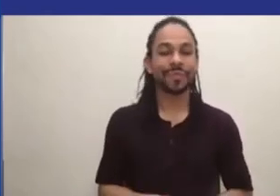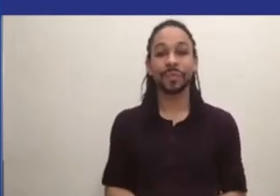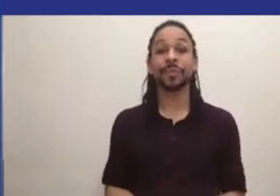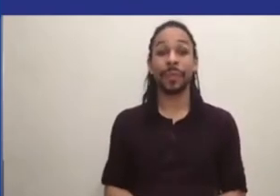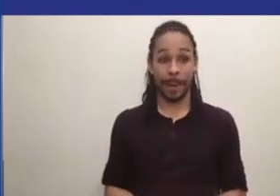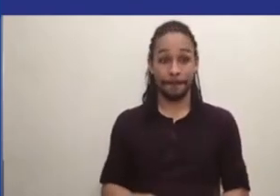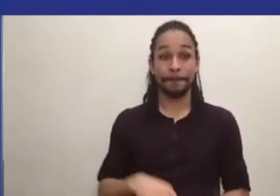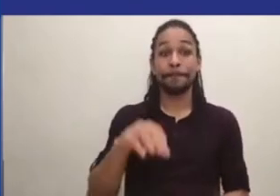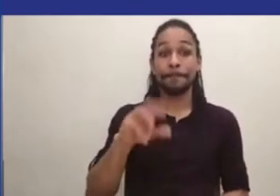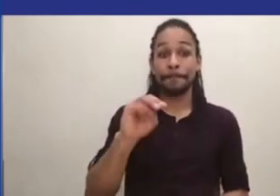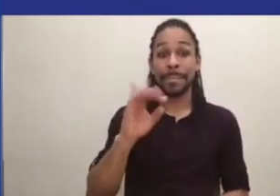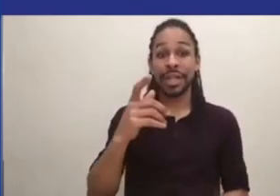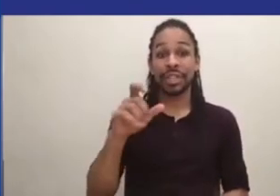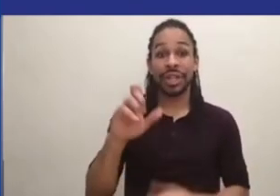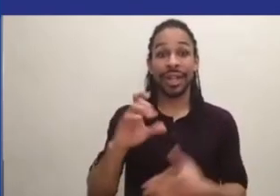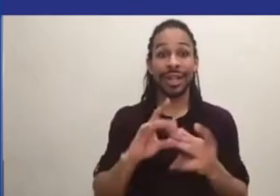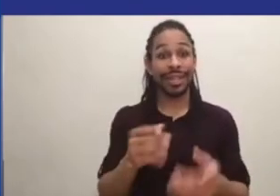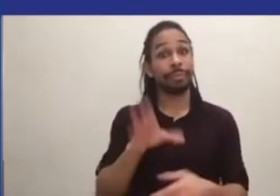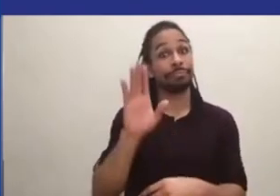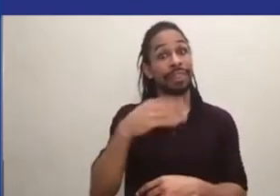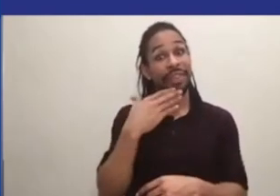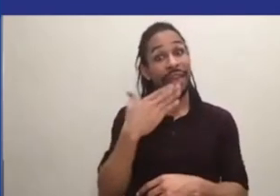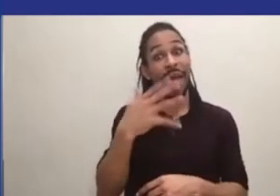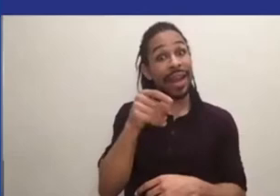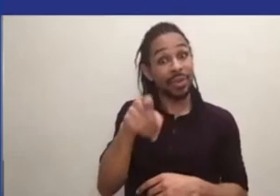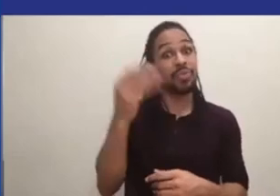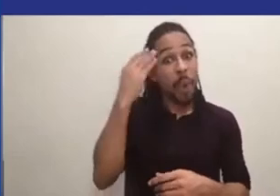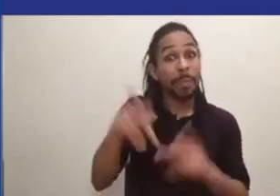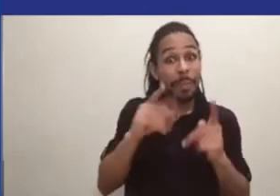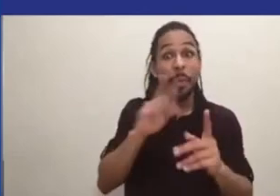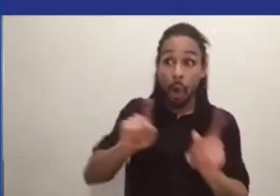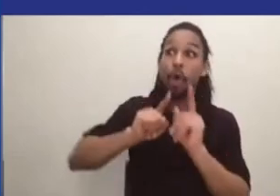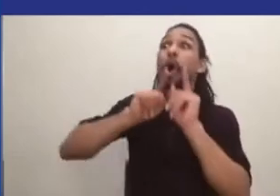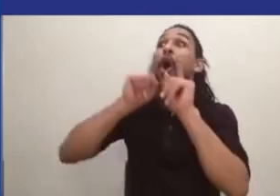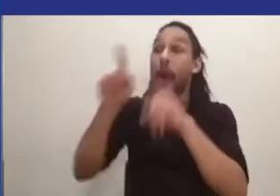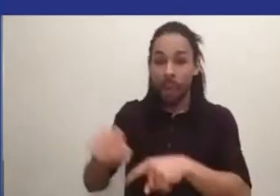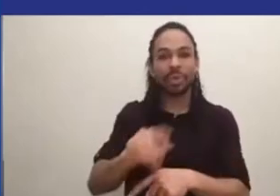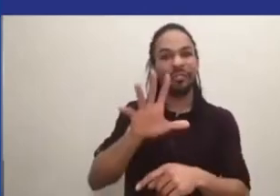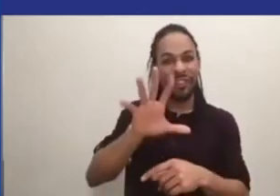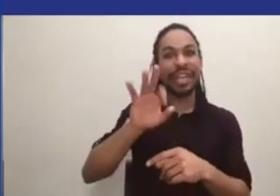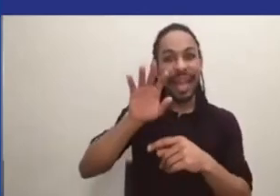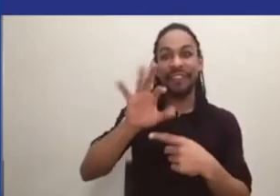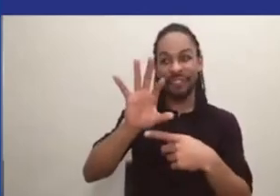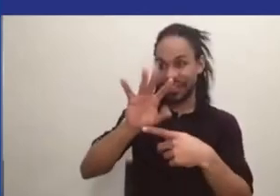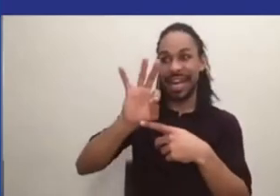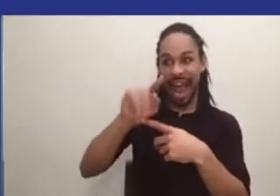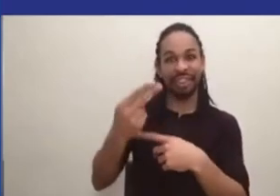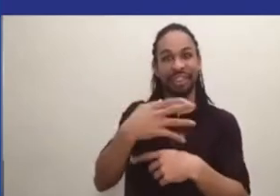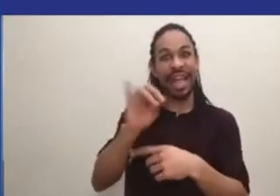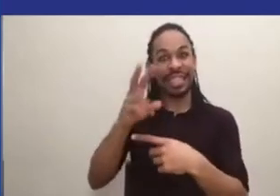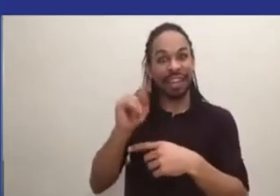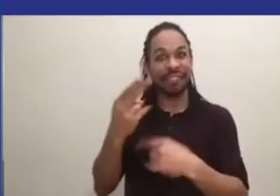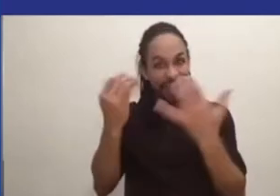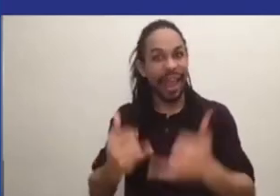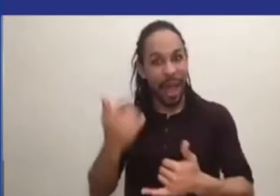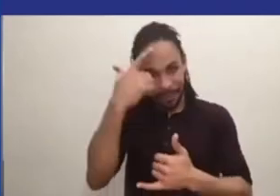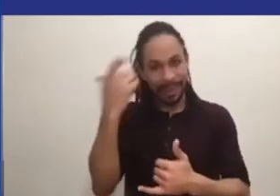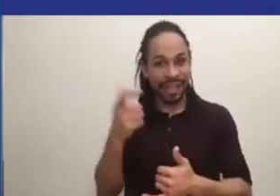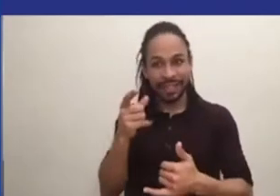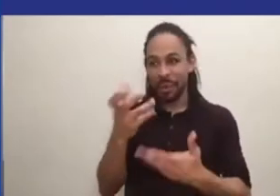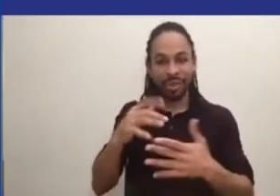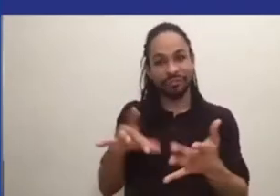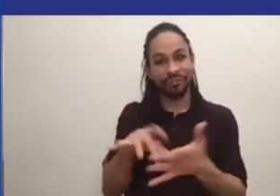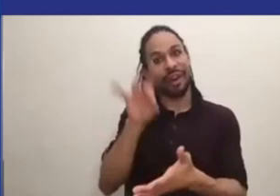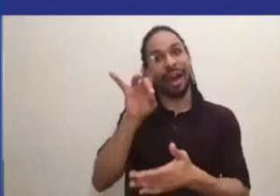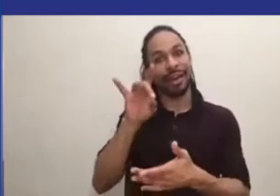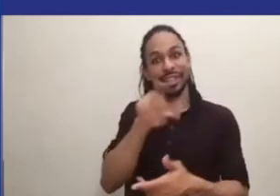Thank you. Now, you know, you're going to have people running out on 59th Street trying to find some wings so they can find their single ladies, right? Good luck,